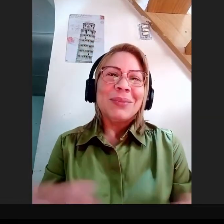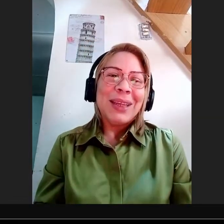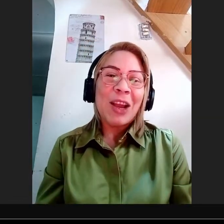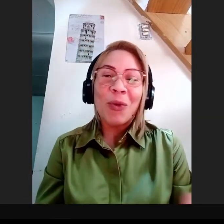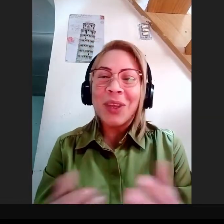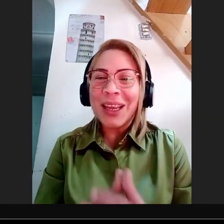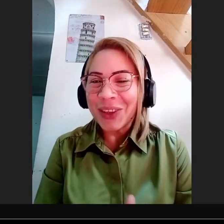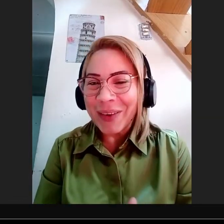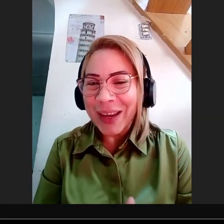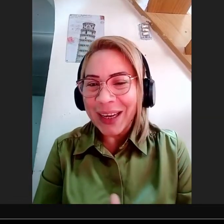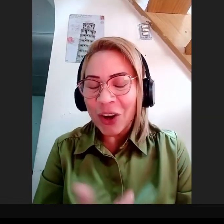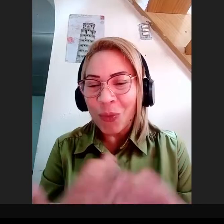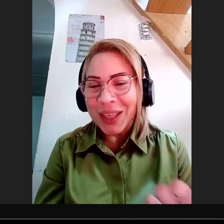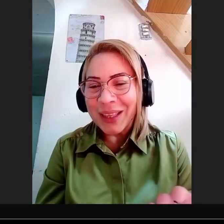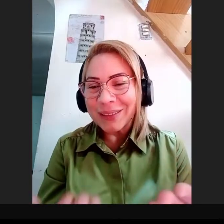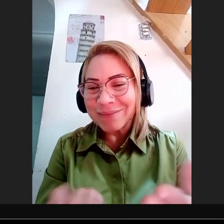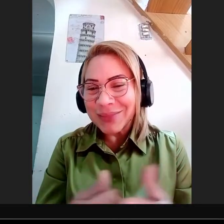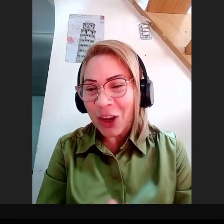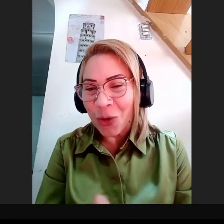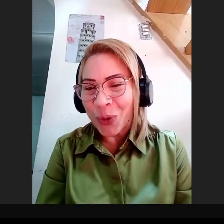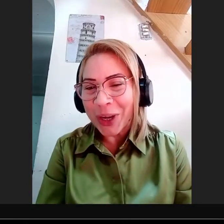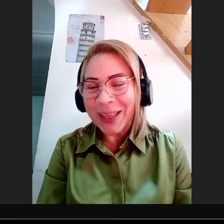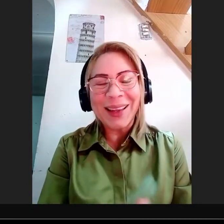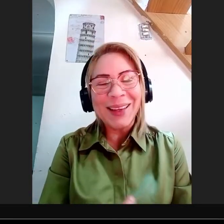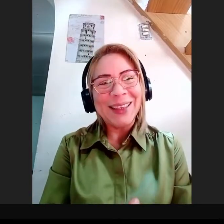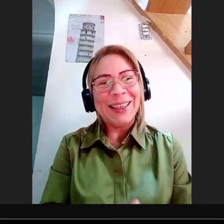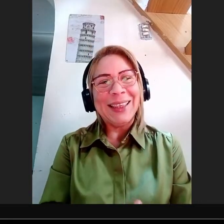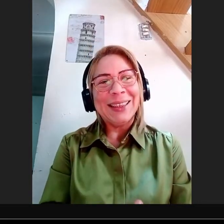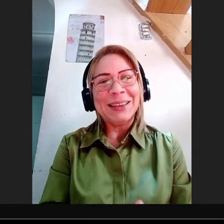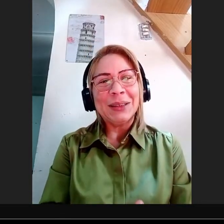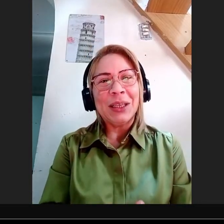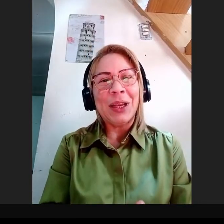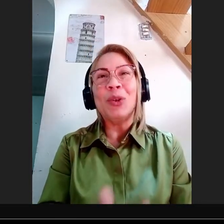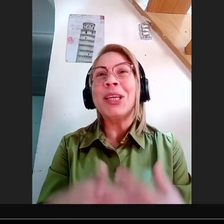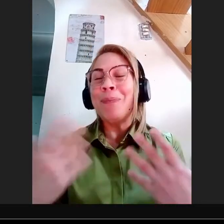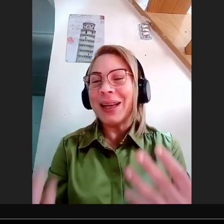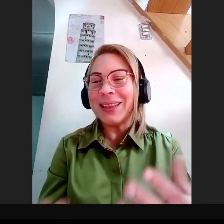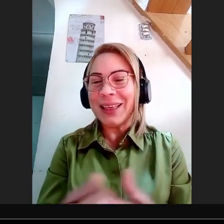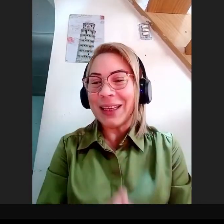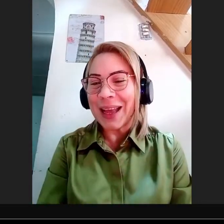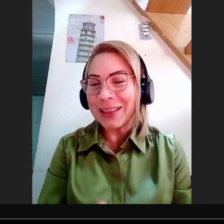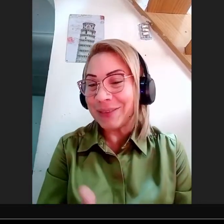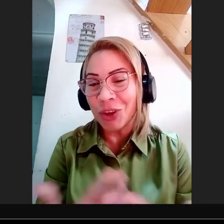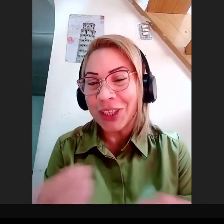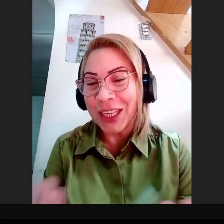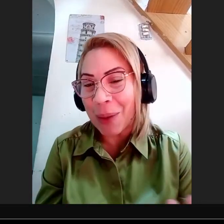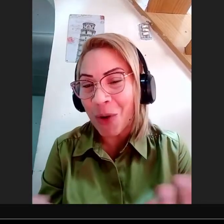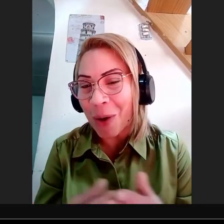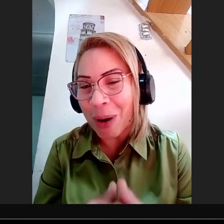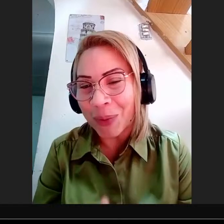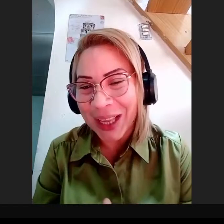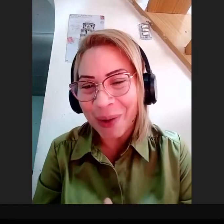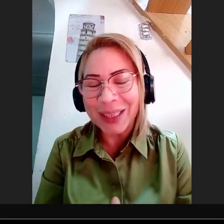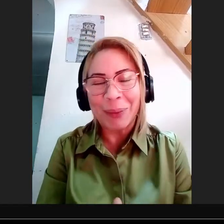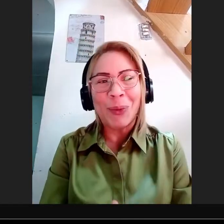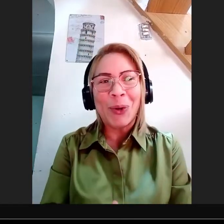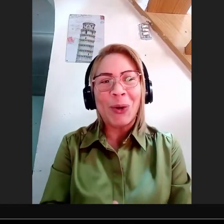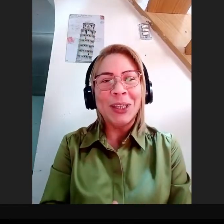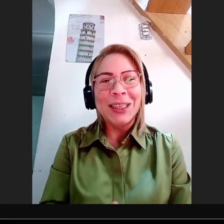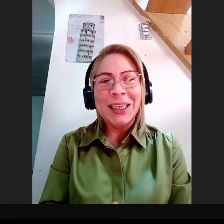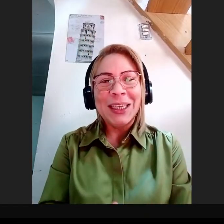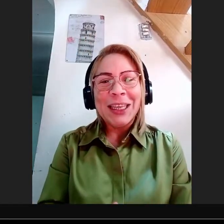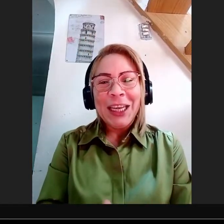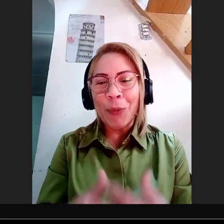from Monday La to comida que nos Monday. daban eran comida The food we were descompuesta, given, I mean, was en una rotten. parte hasta In no teníamos agua many potable